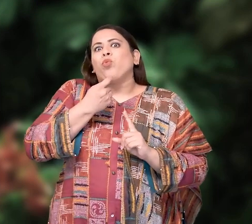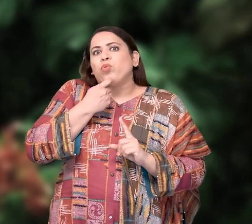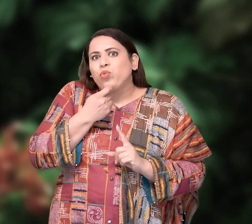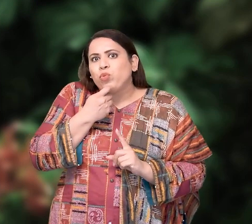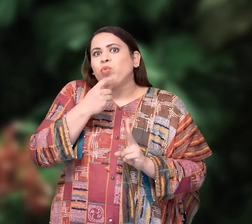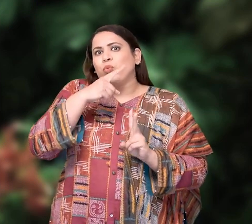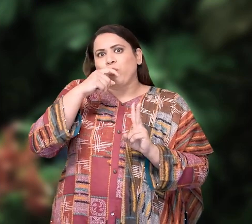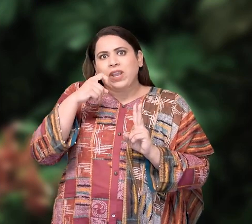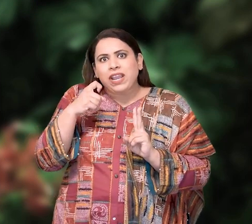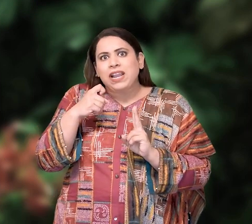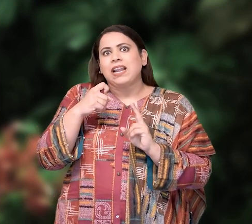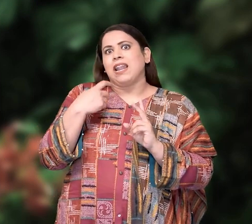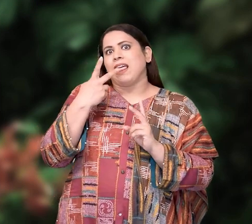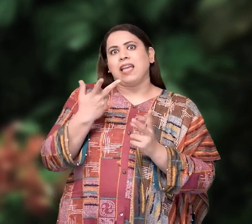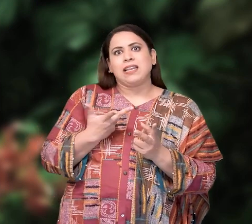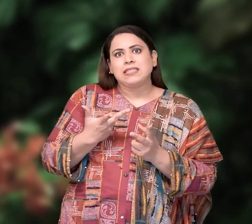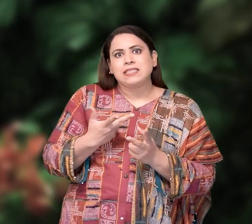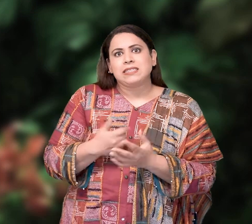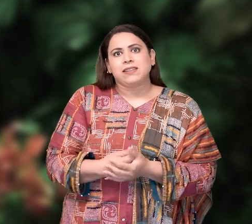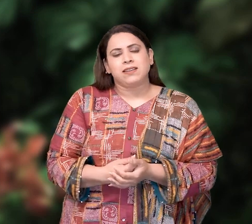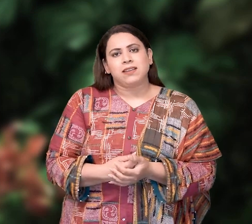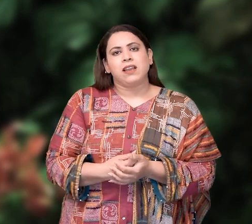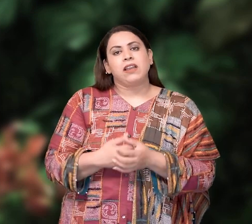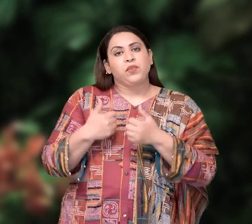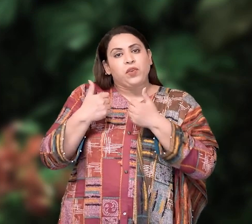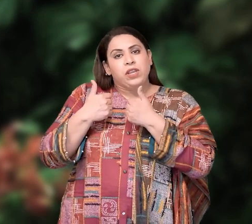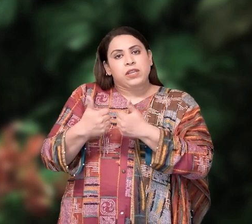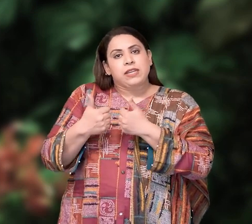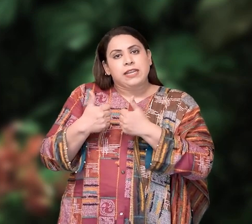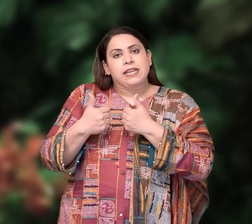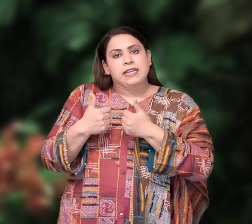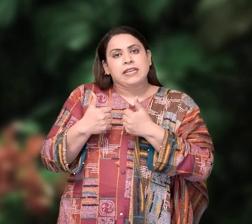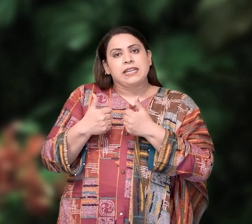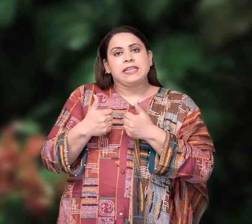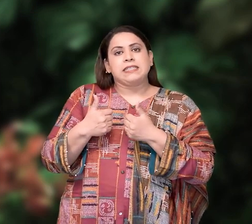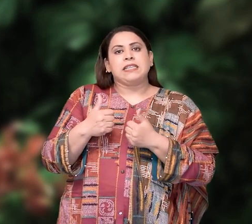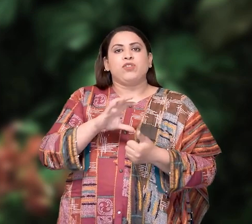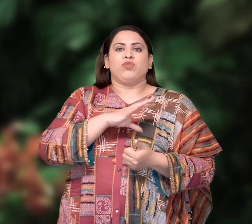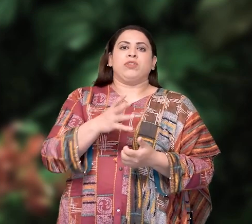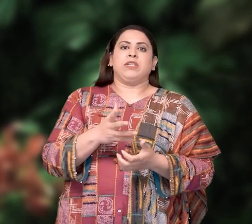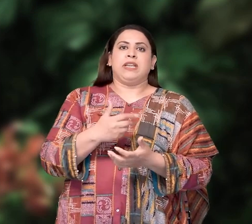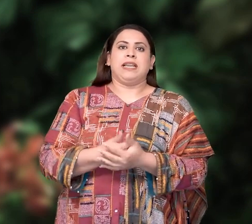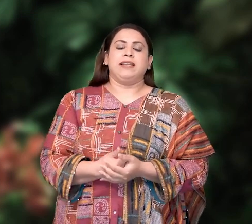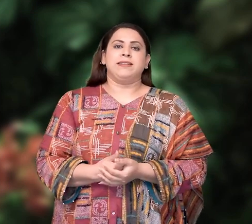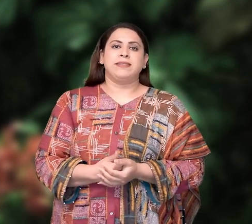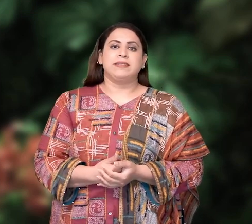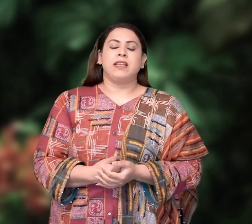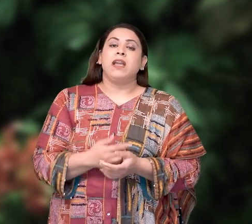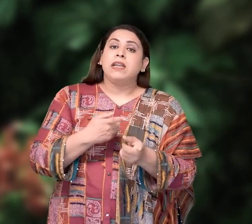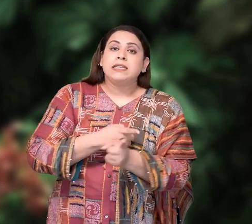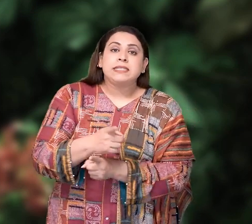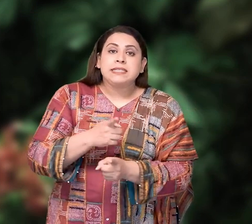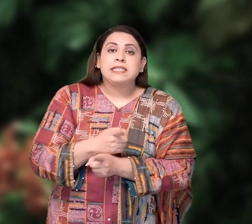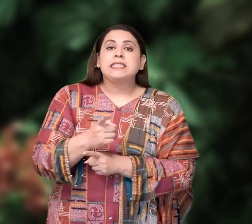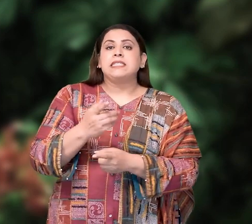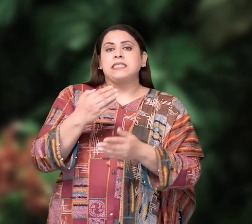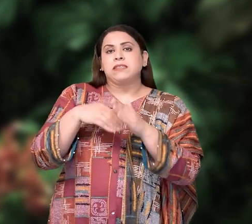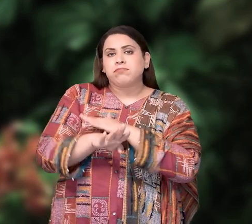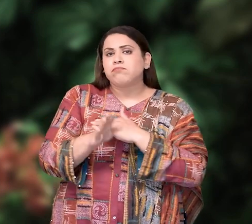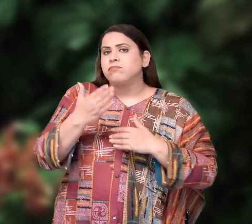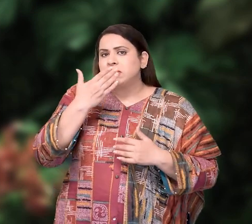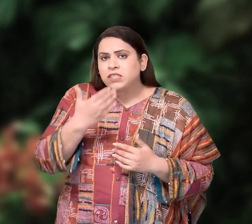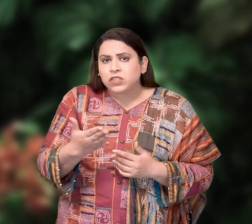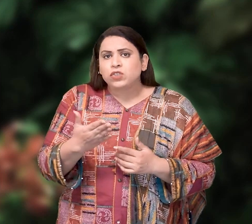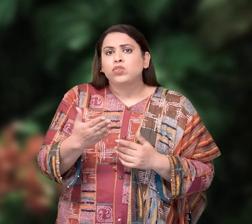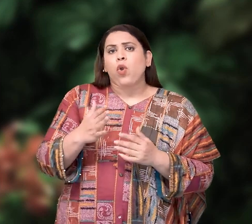or English, which was a great disadvantage to them. While teaching in the schools,